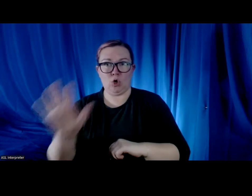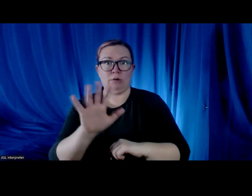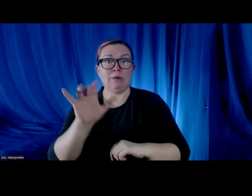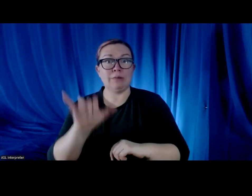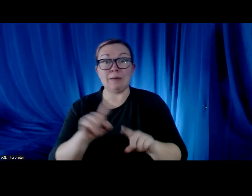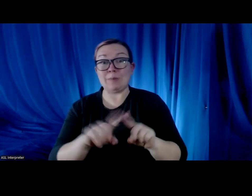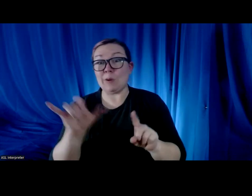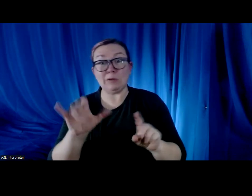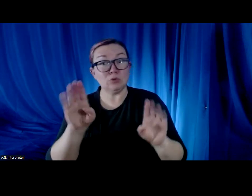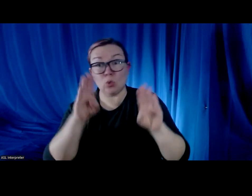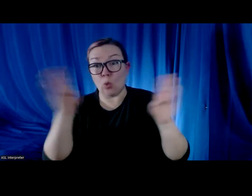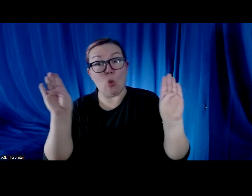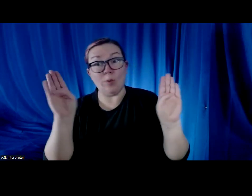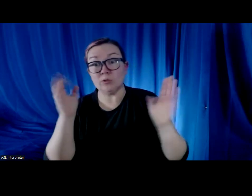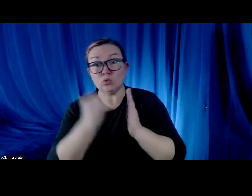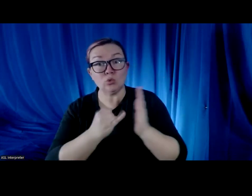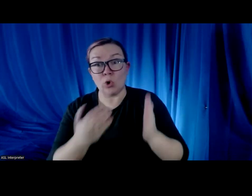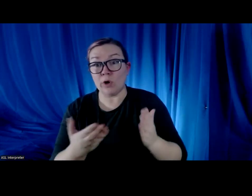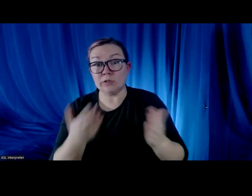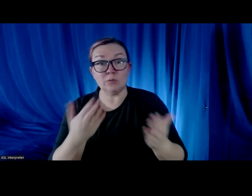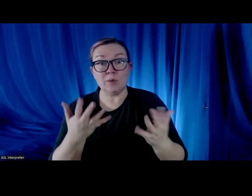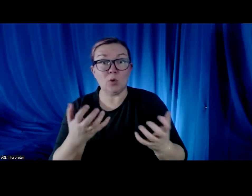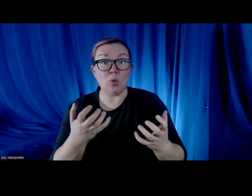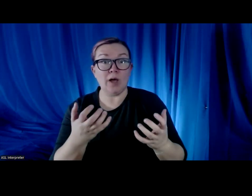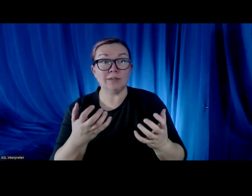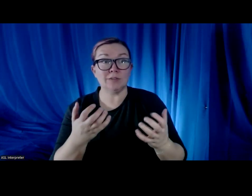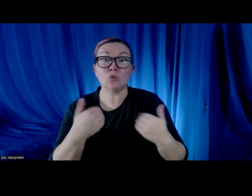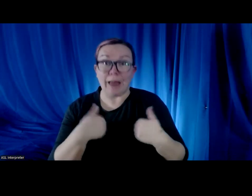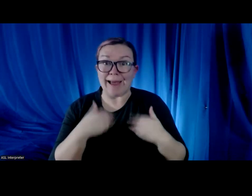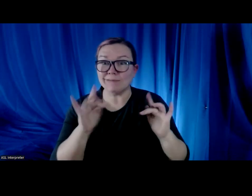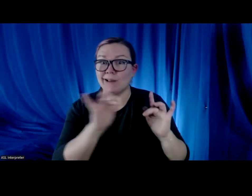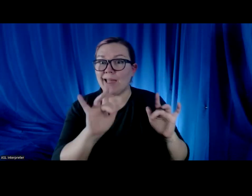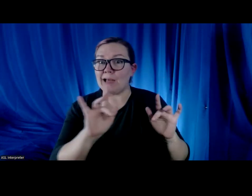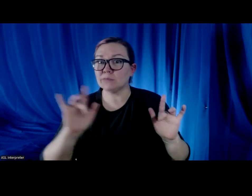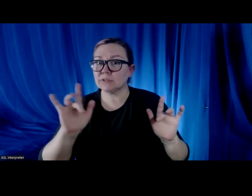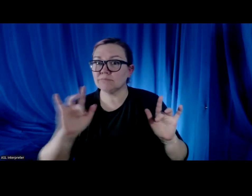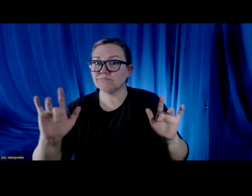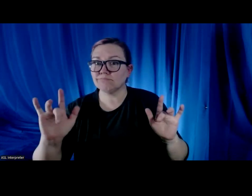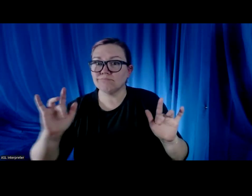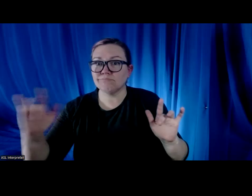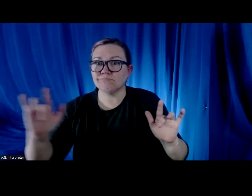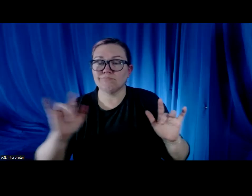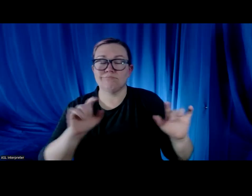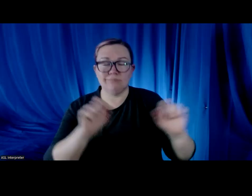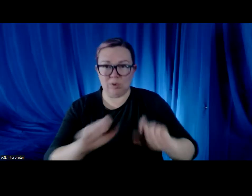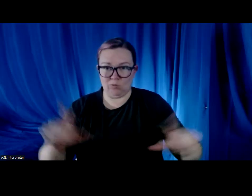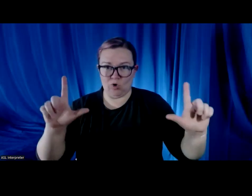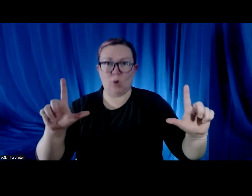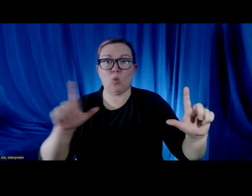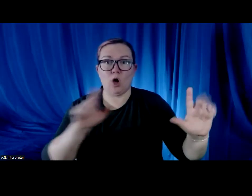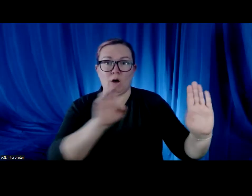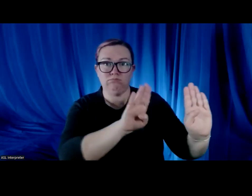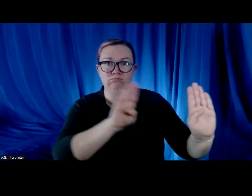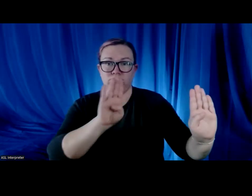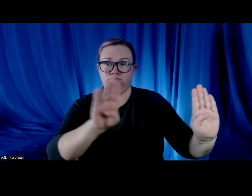open to an artist who may want to present gaps within that framework. One of my ideas initially or early